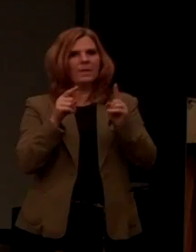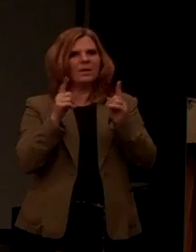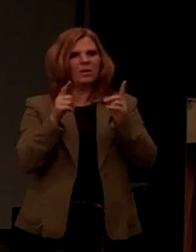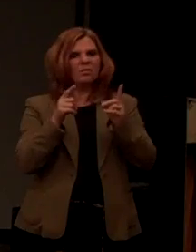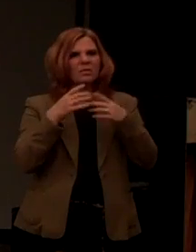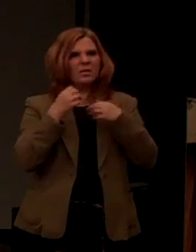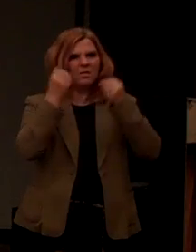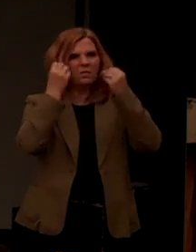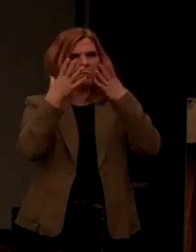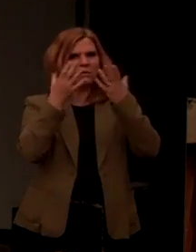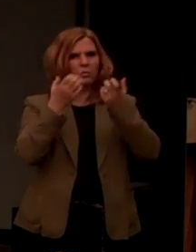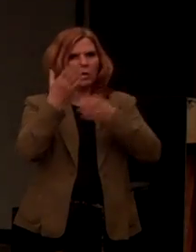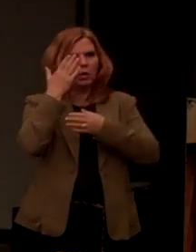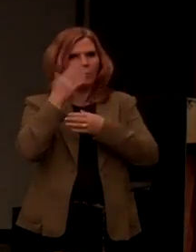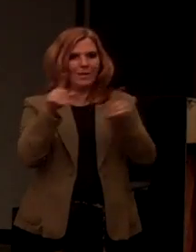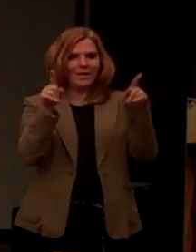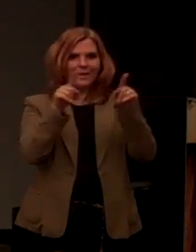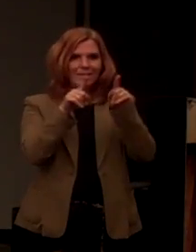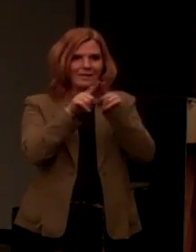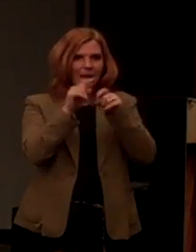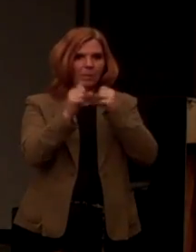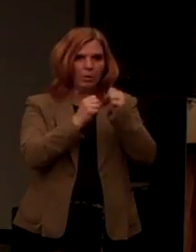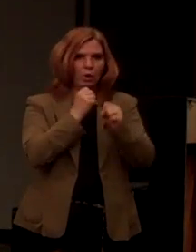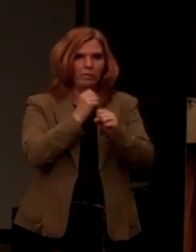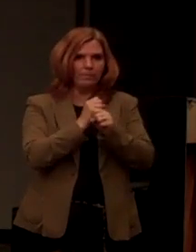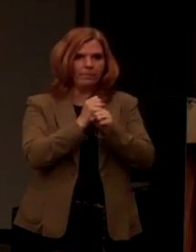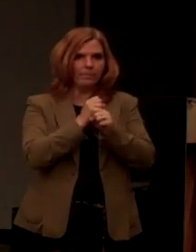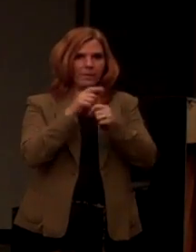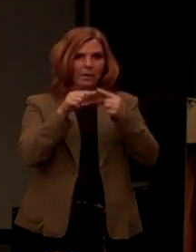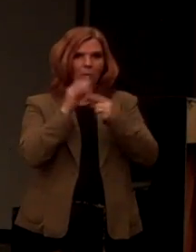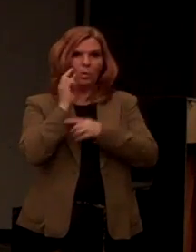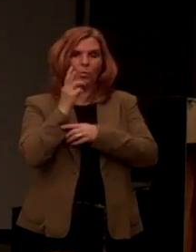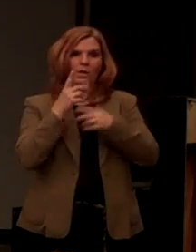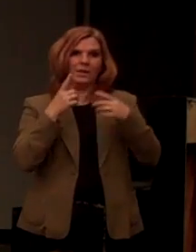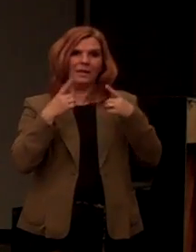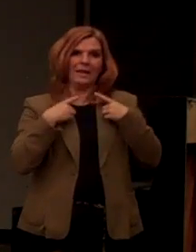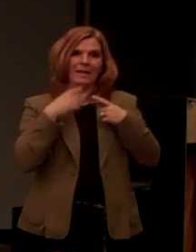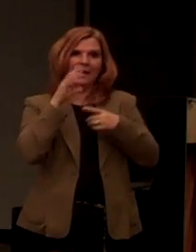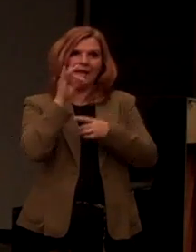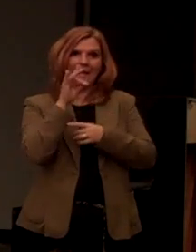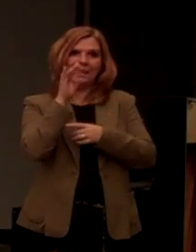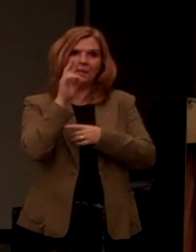want to make. In that same year, when Wheeling had